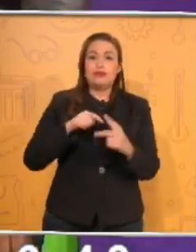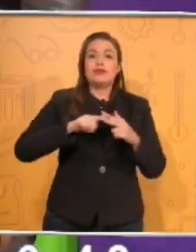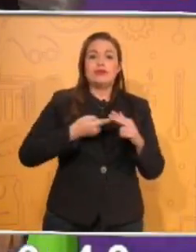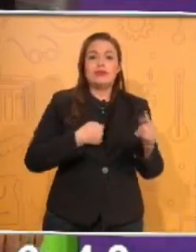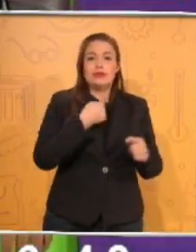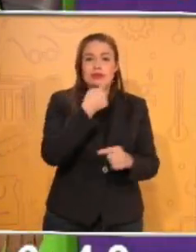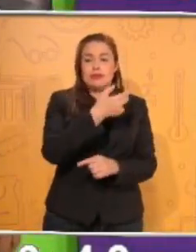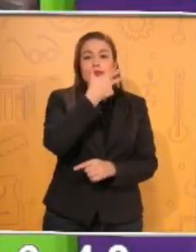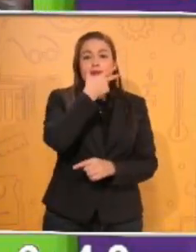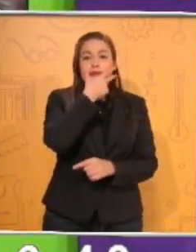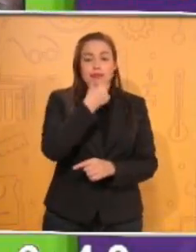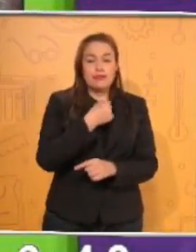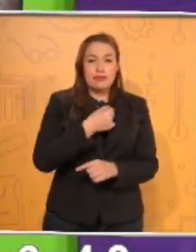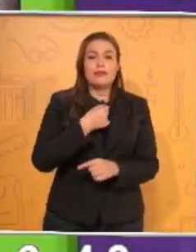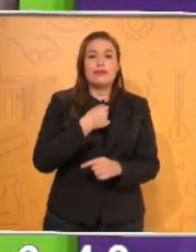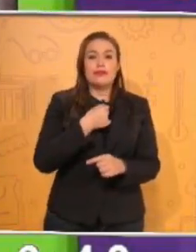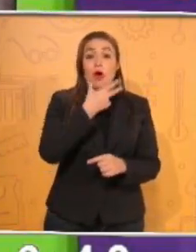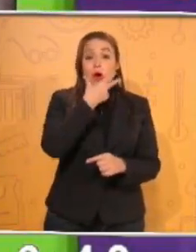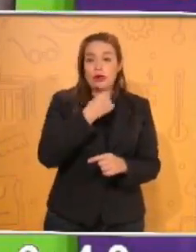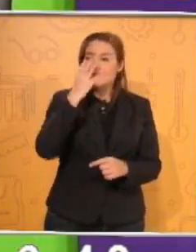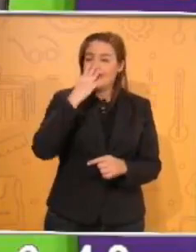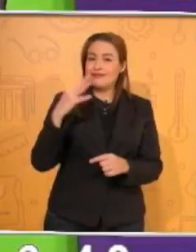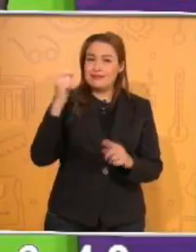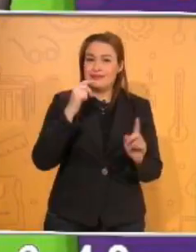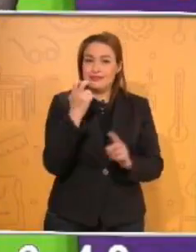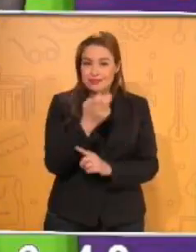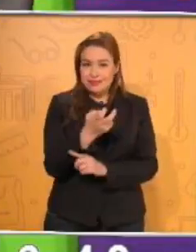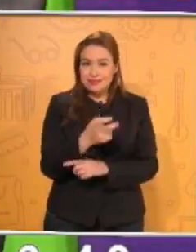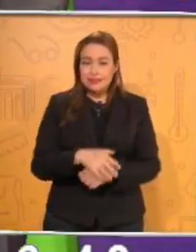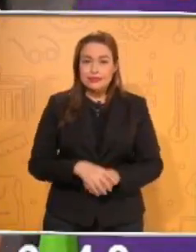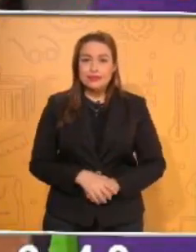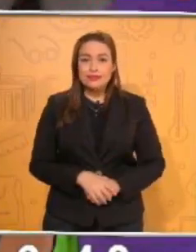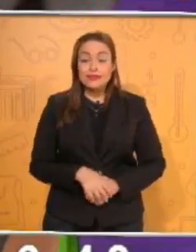Then we have some very famous guys.